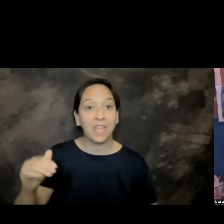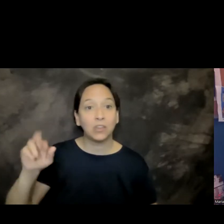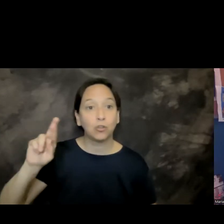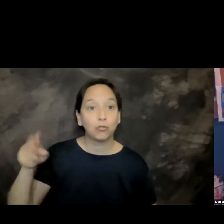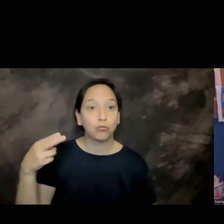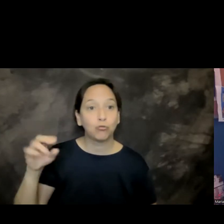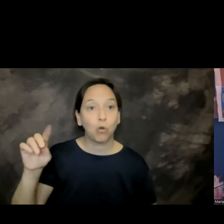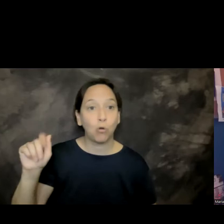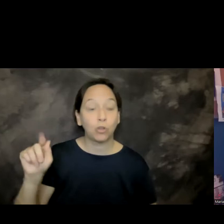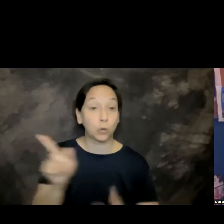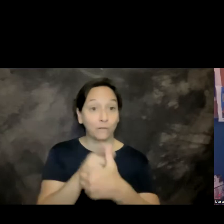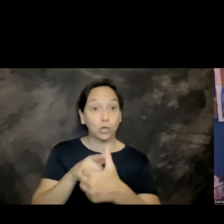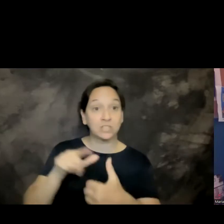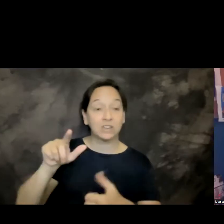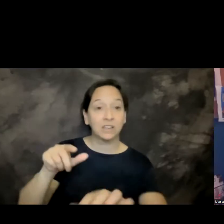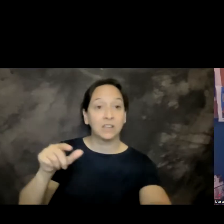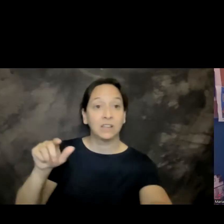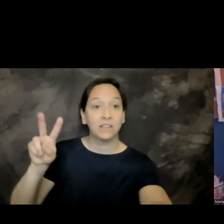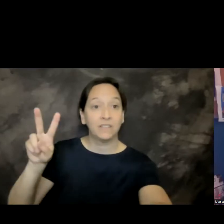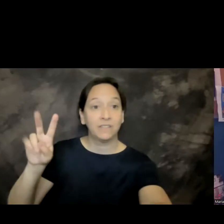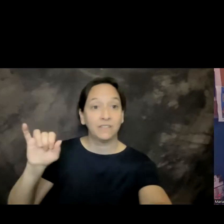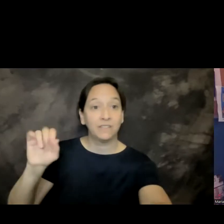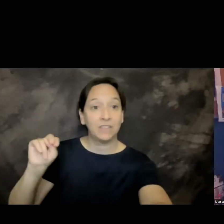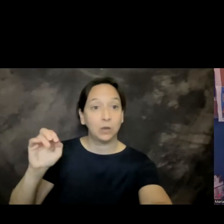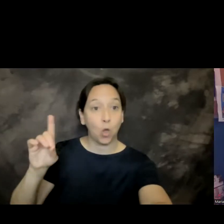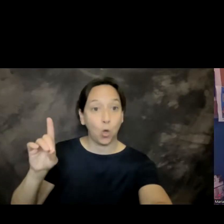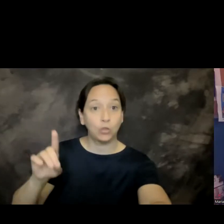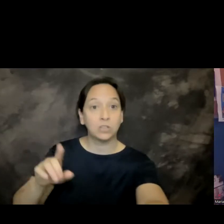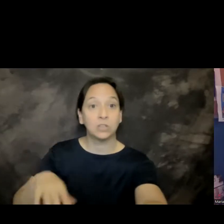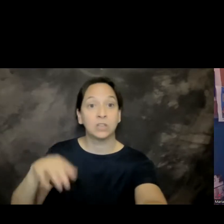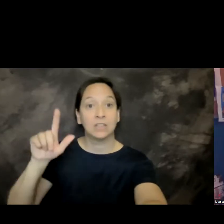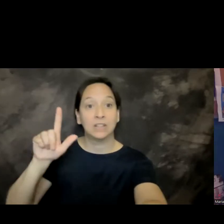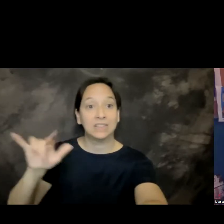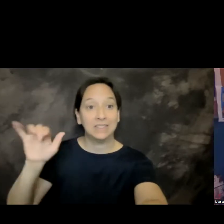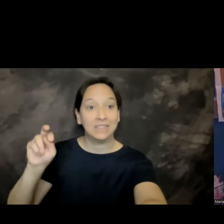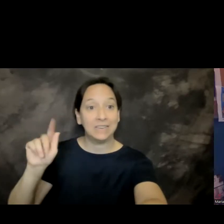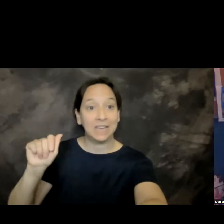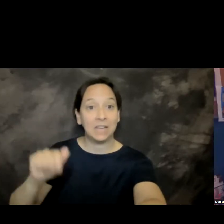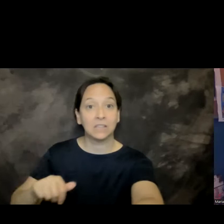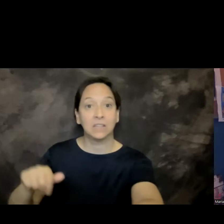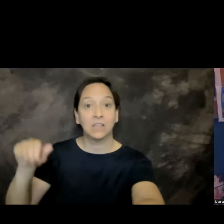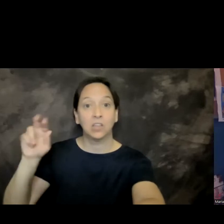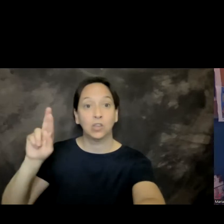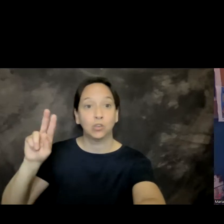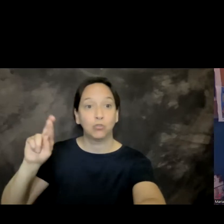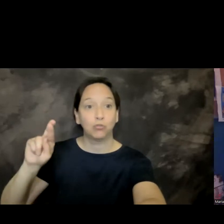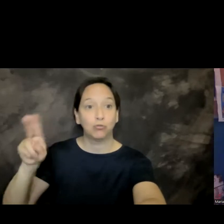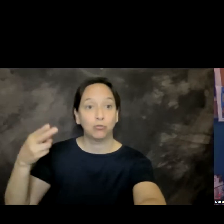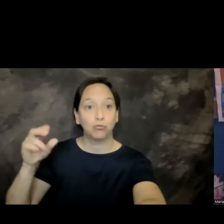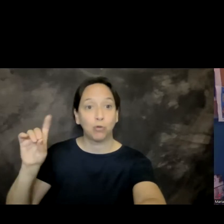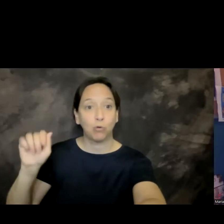First, Vinod, Lydia, then Rhoda. Vinod, go ahead.